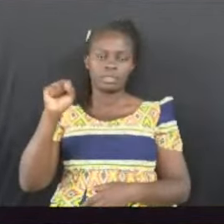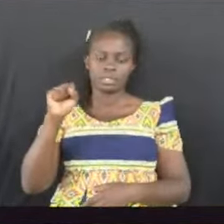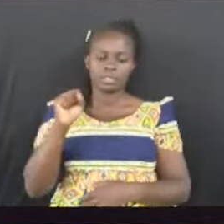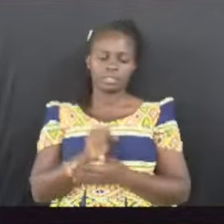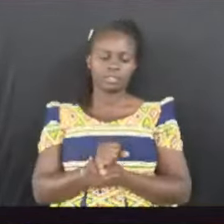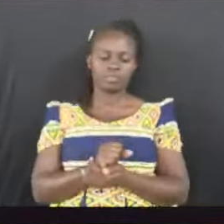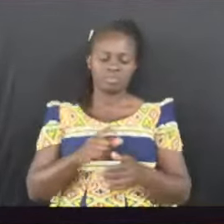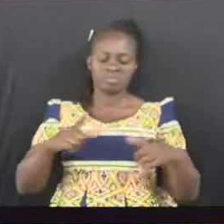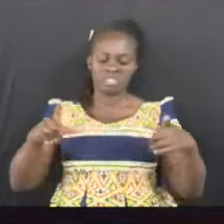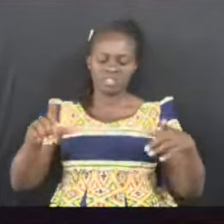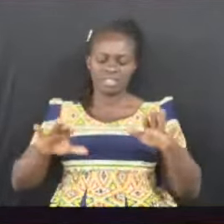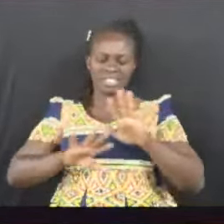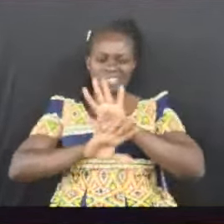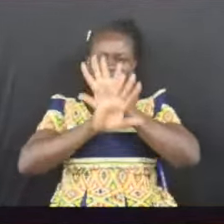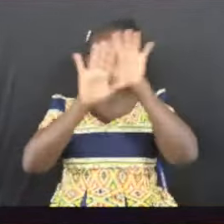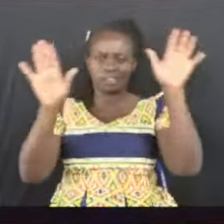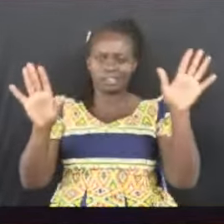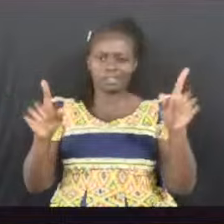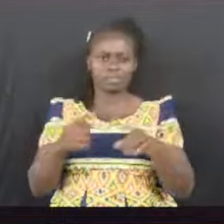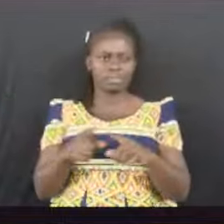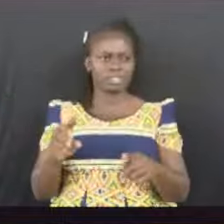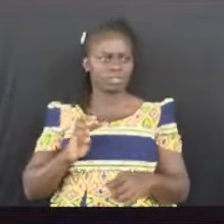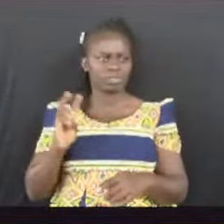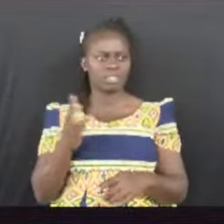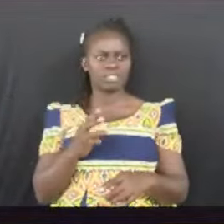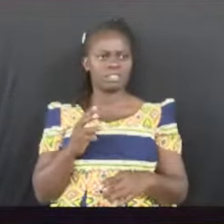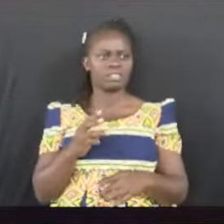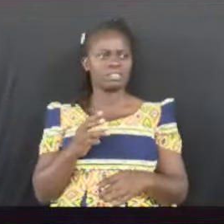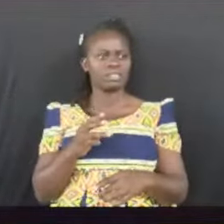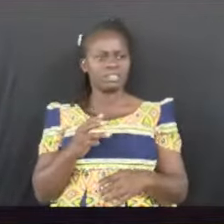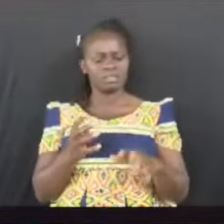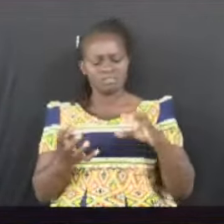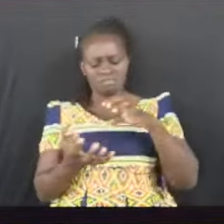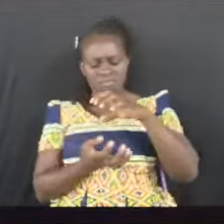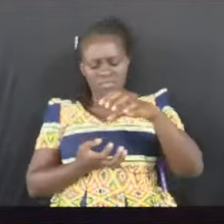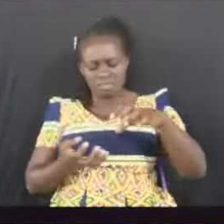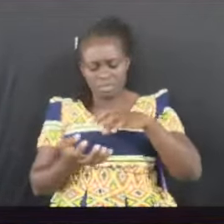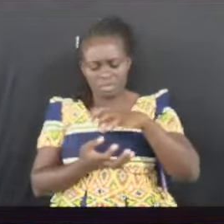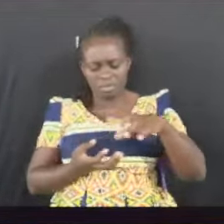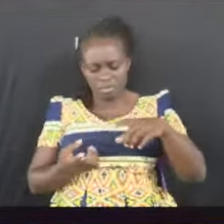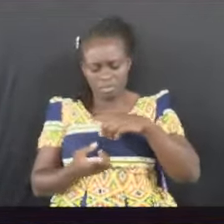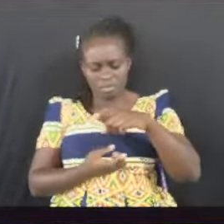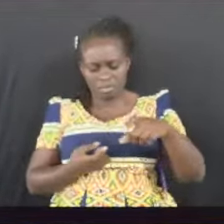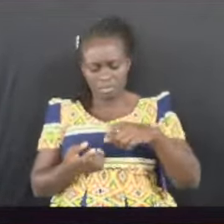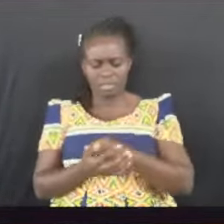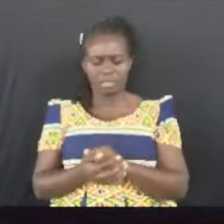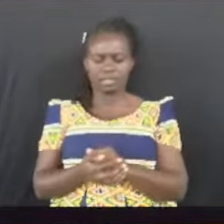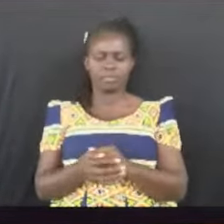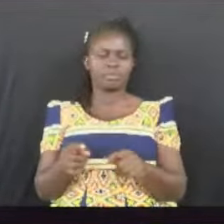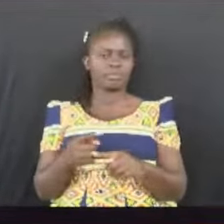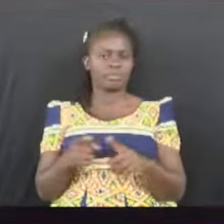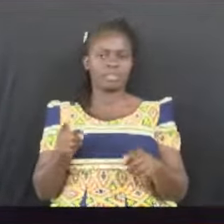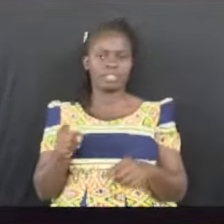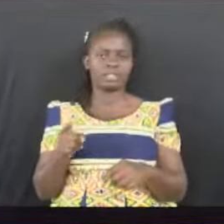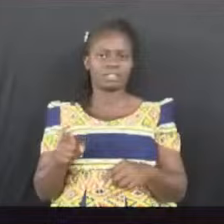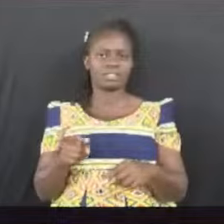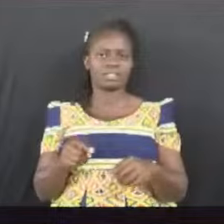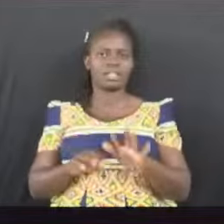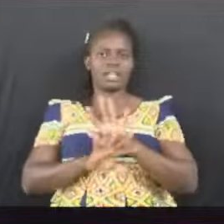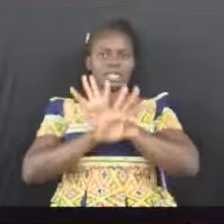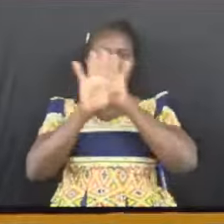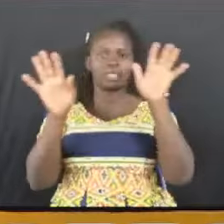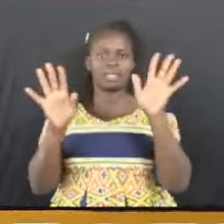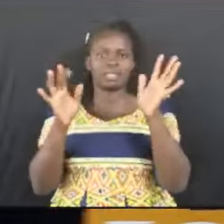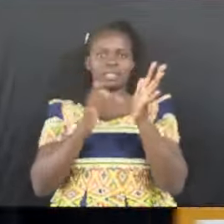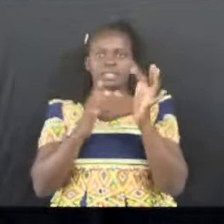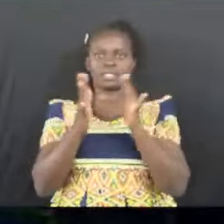sometimes we make it complicated. But it's very clear what Jesus is coming back to do.